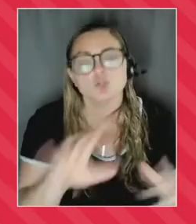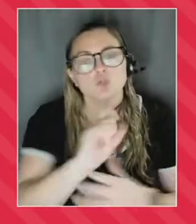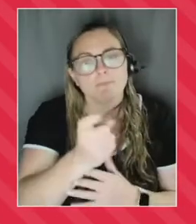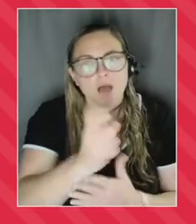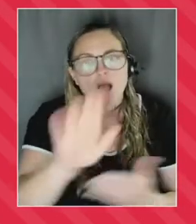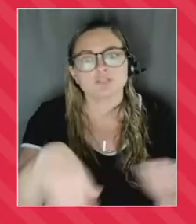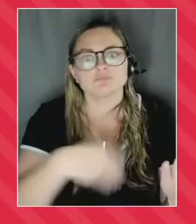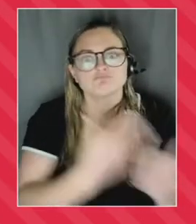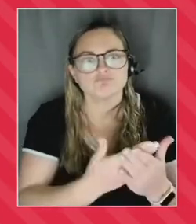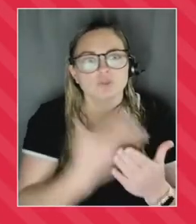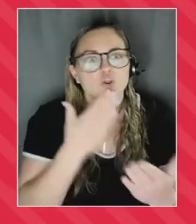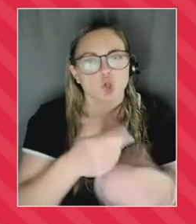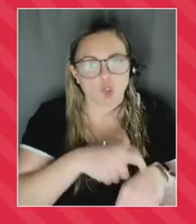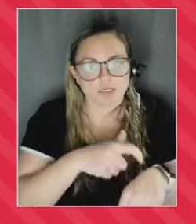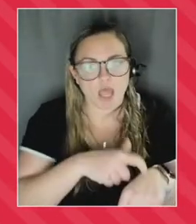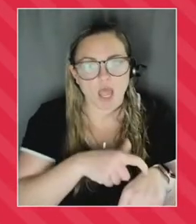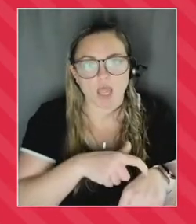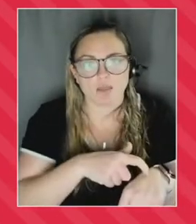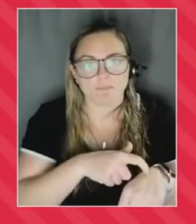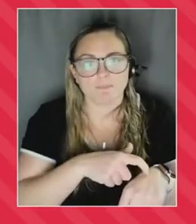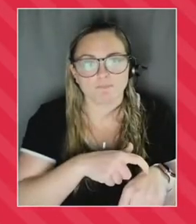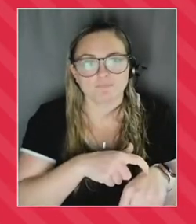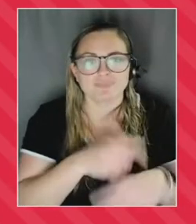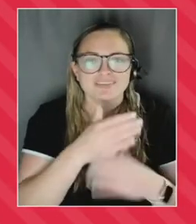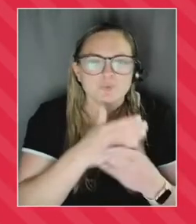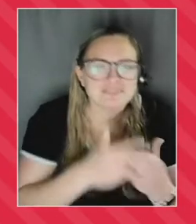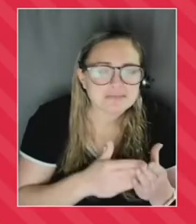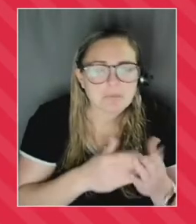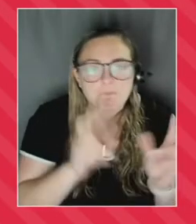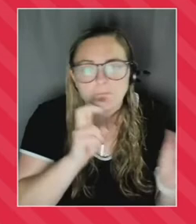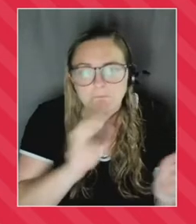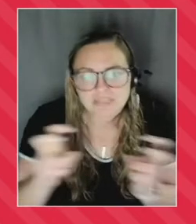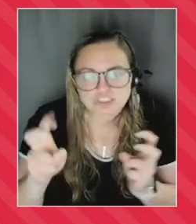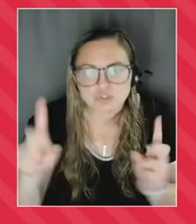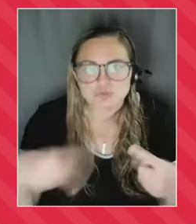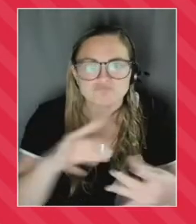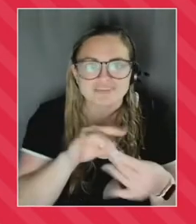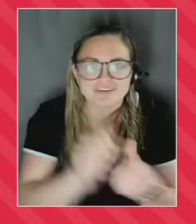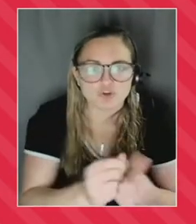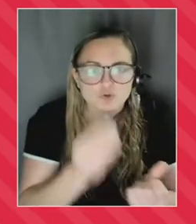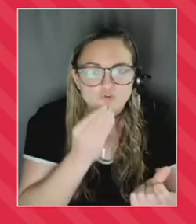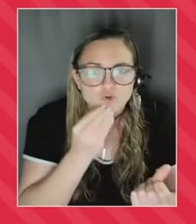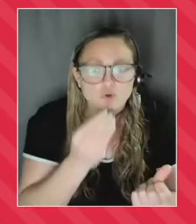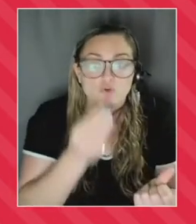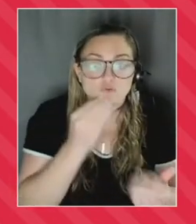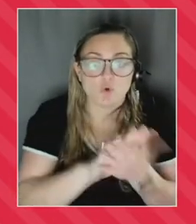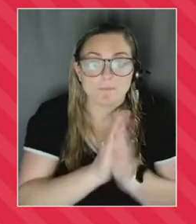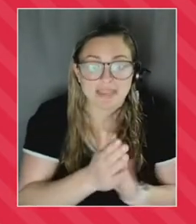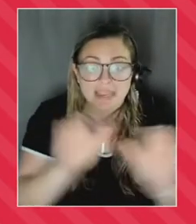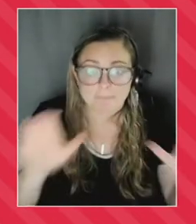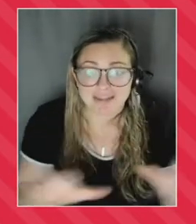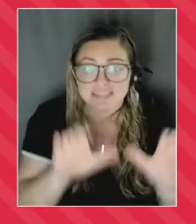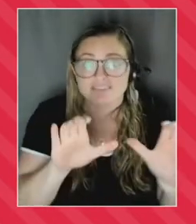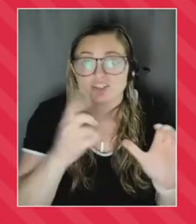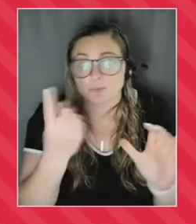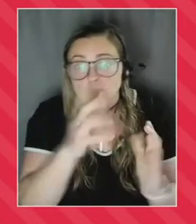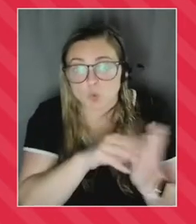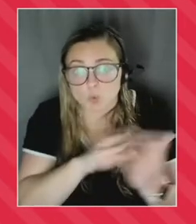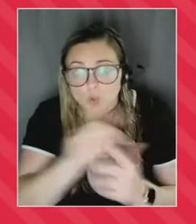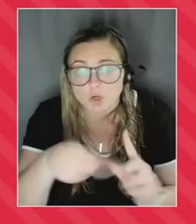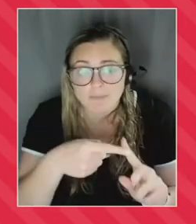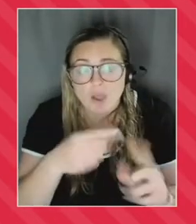we were in the midst of like some turmoil over our food. Food became an activity and something to learn about in our